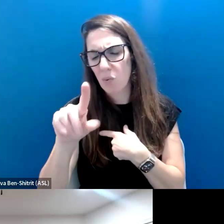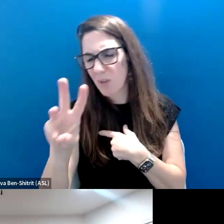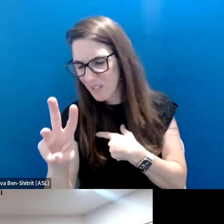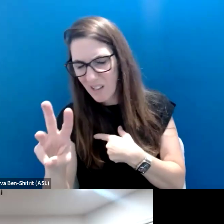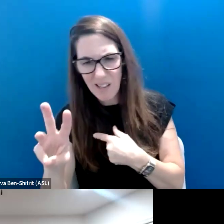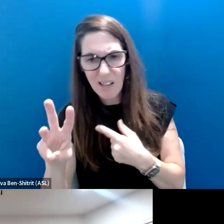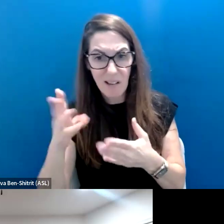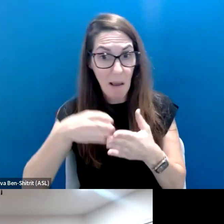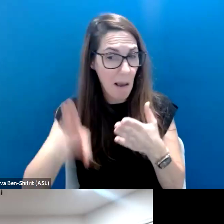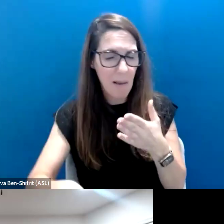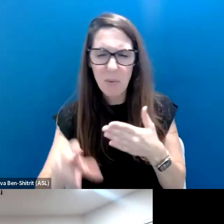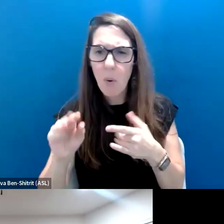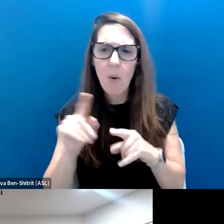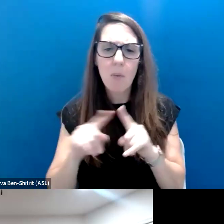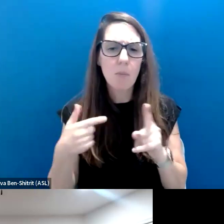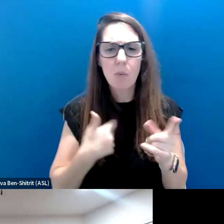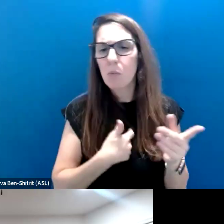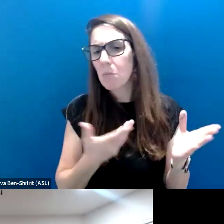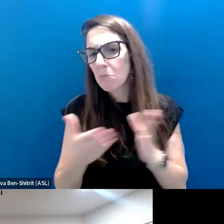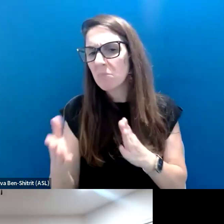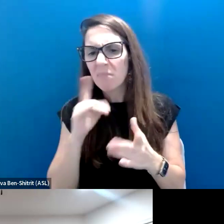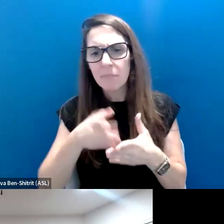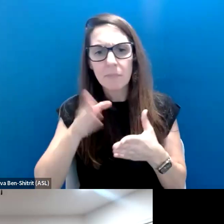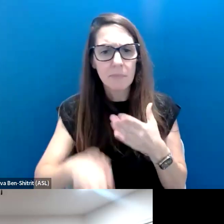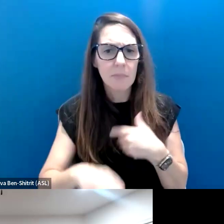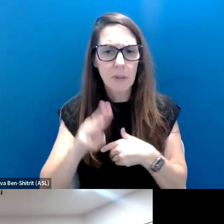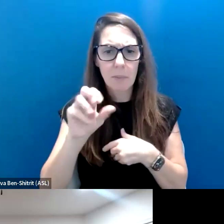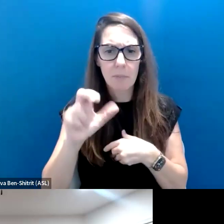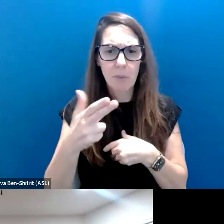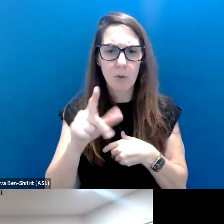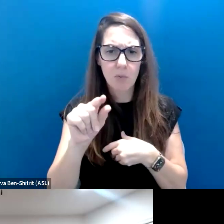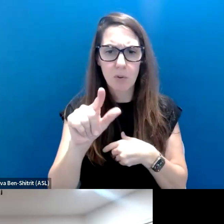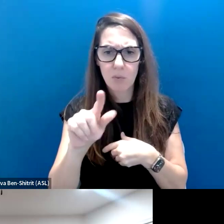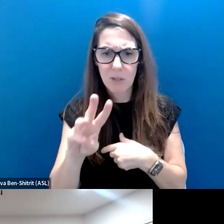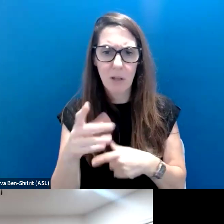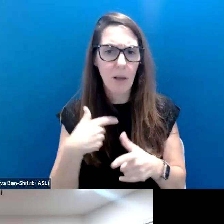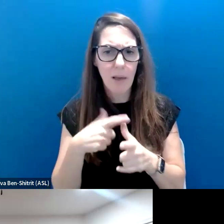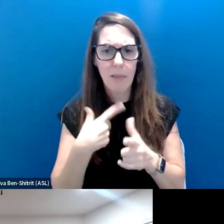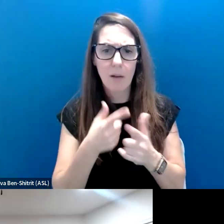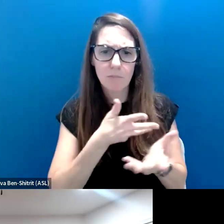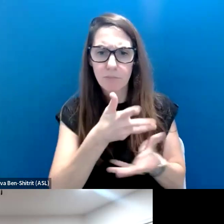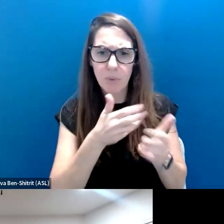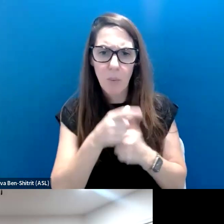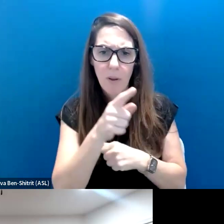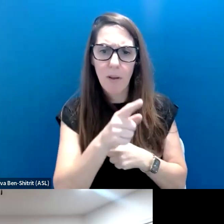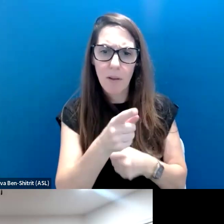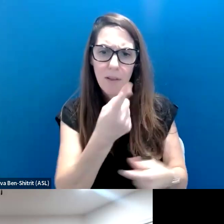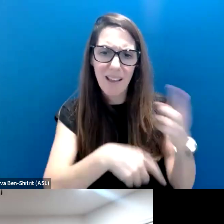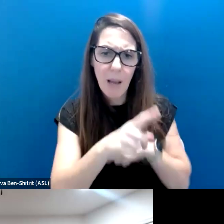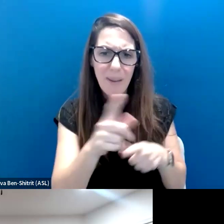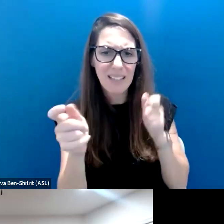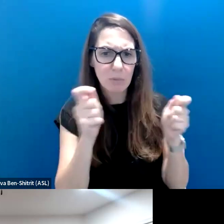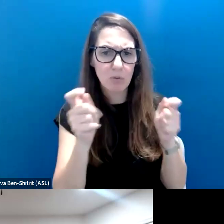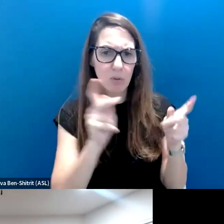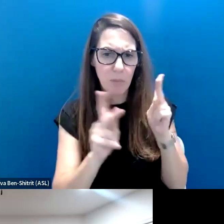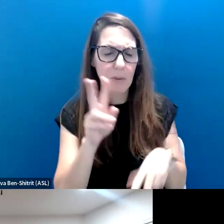like March of 2026. And that way we'd actually be able to talk to the incoming administration folks to see what their preferences are.